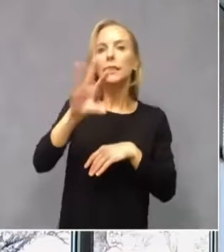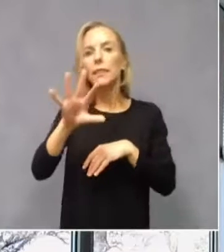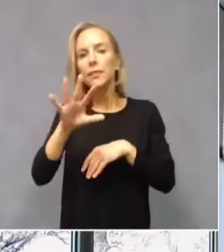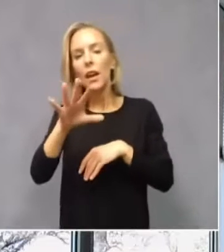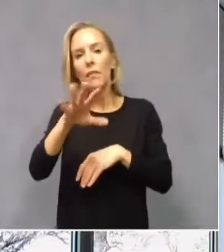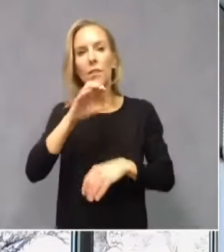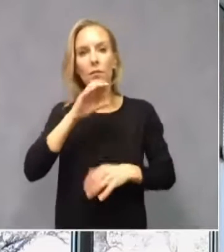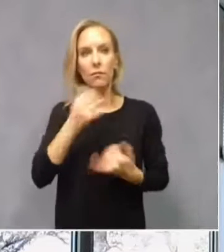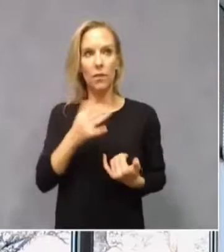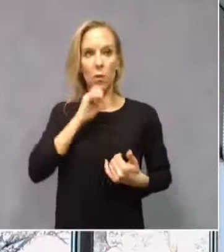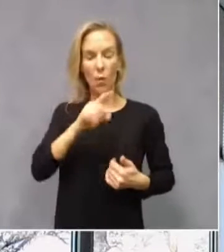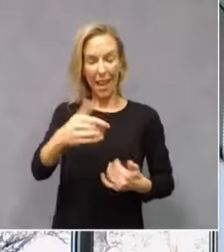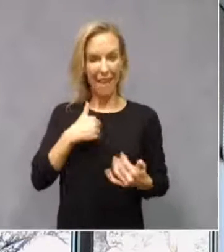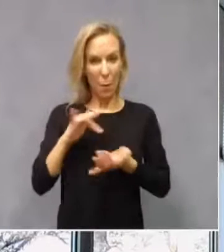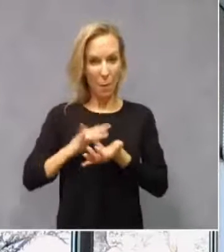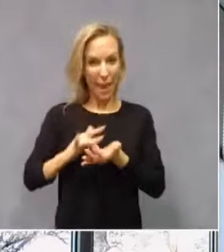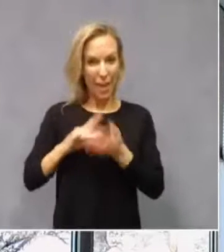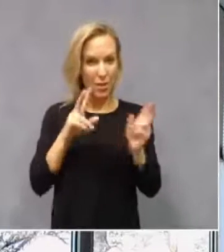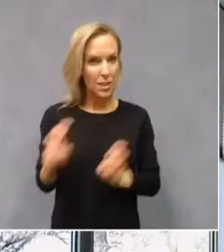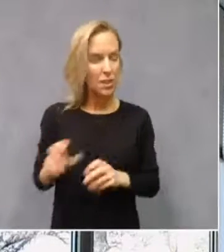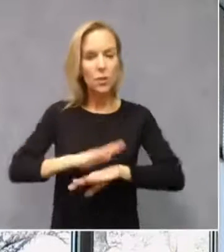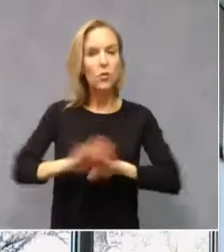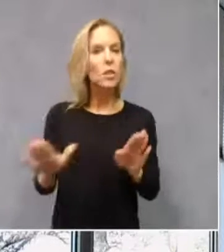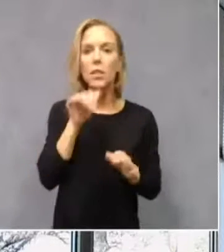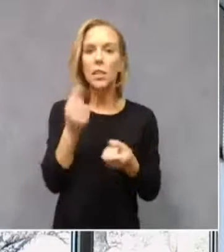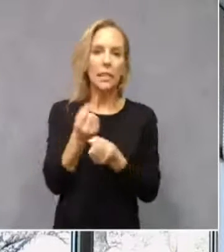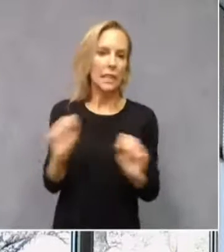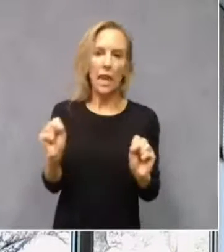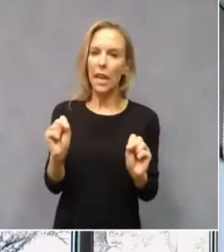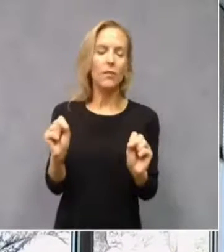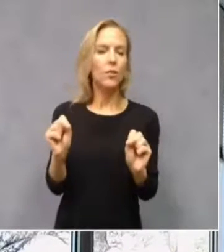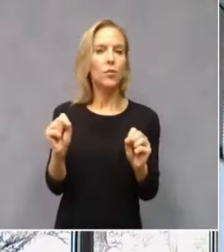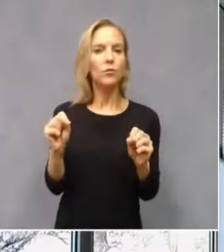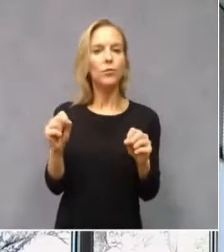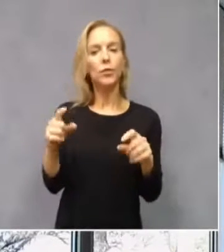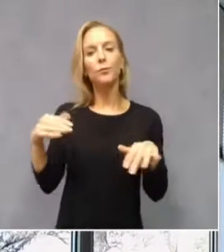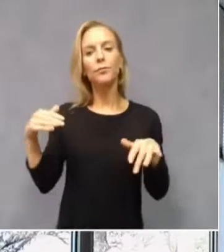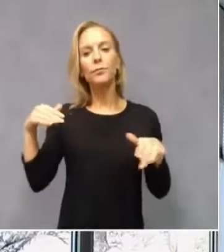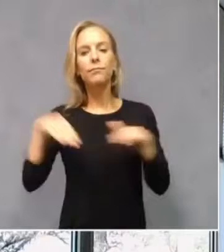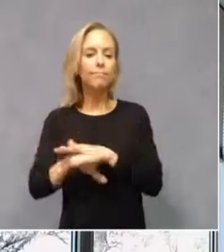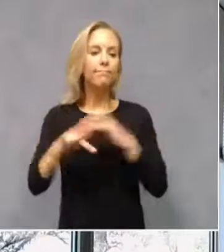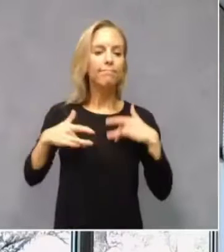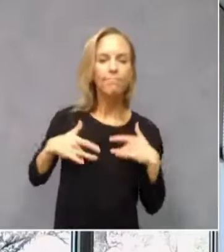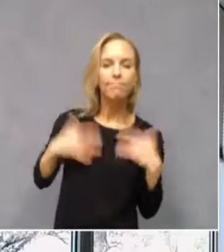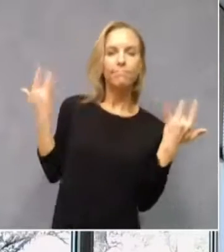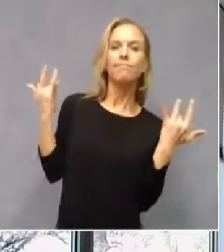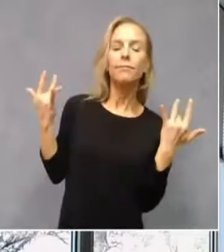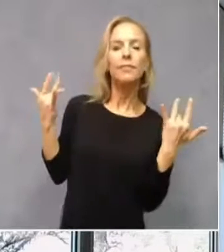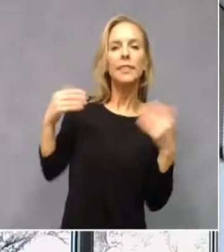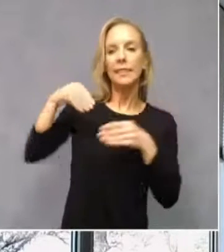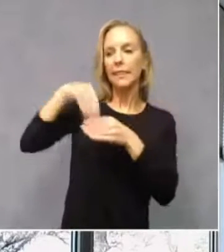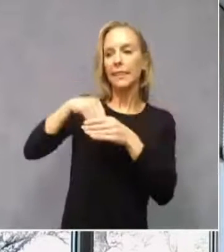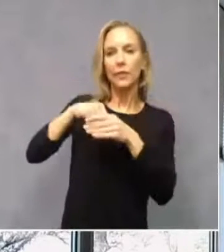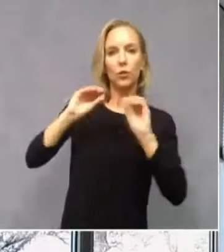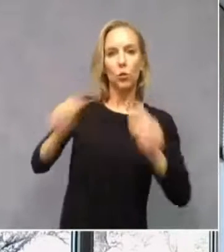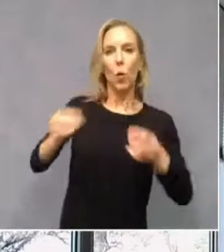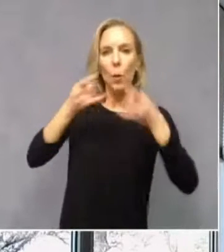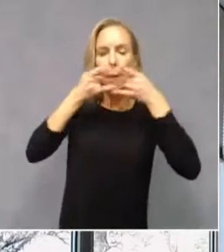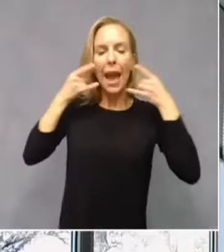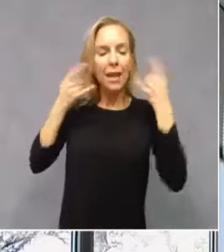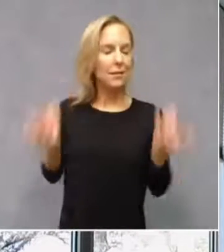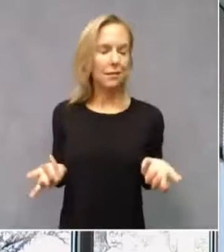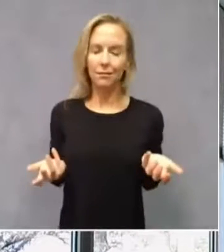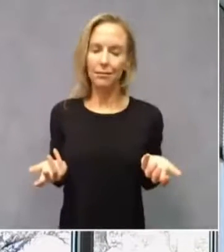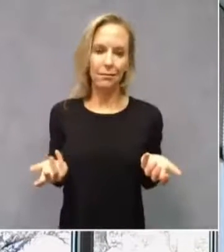problems, it is not safe to go into indoor settings with other people not wearing masks. It simply is not